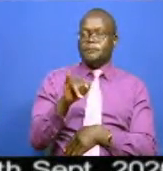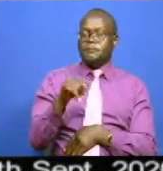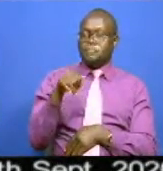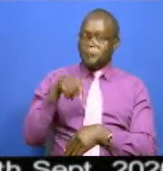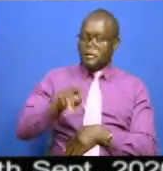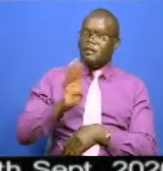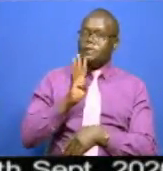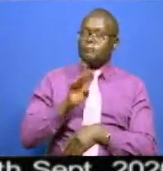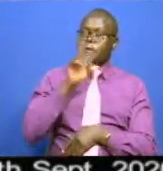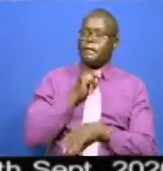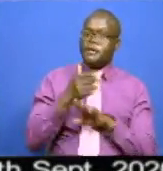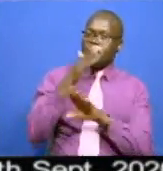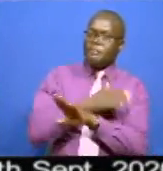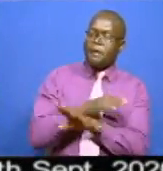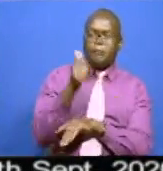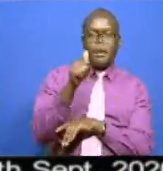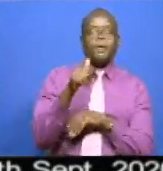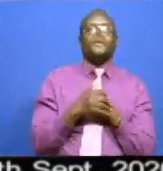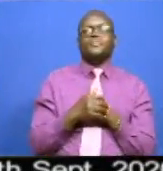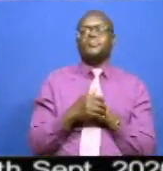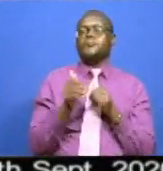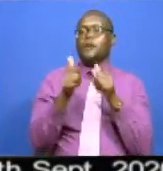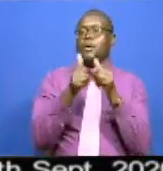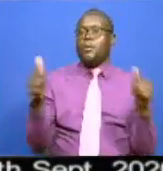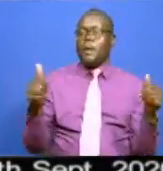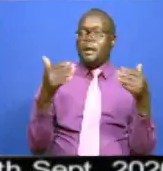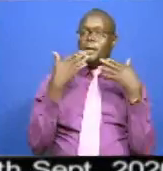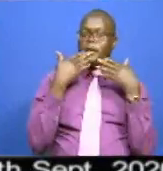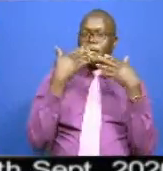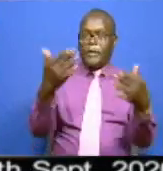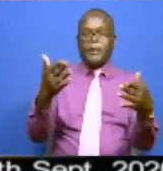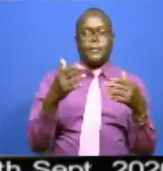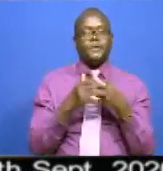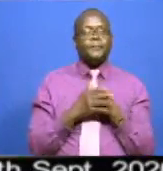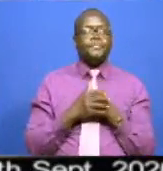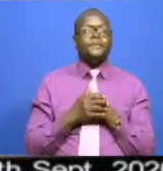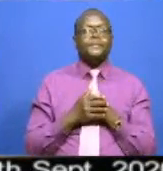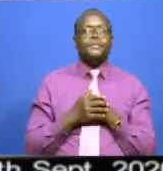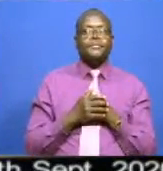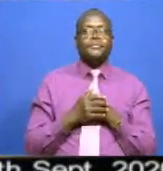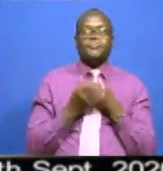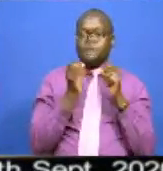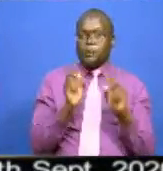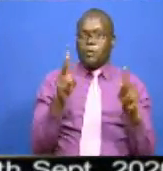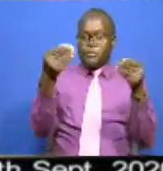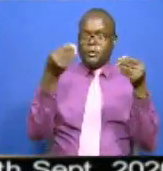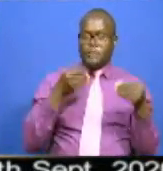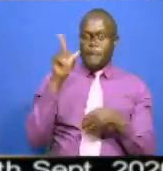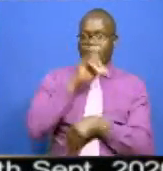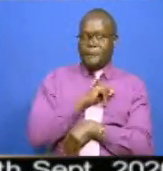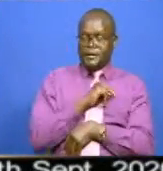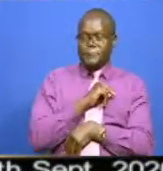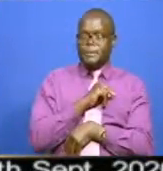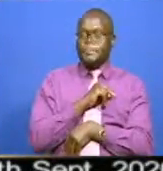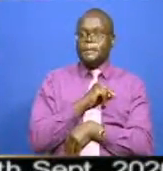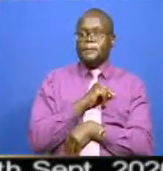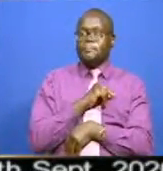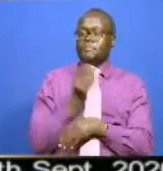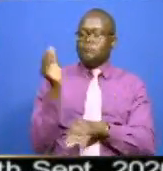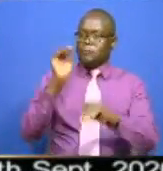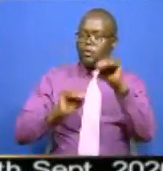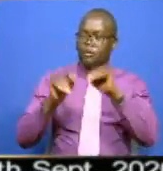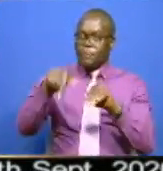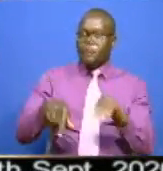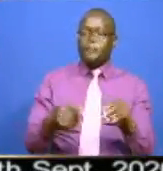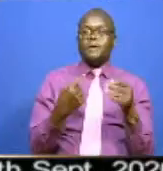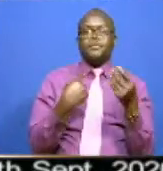spoken? Very well. Thank you, Honorable Speaker, for giving me this opportunity to contribute on this